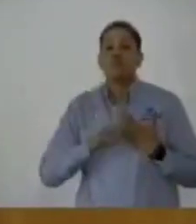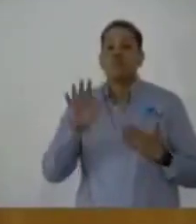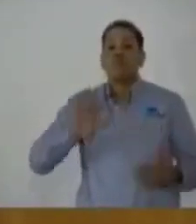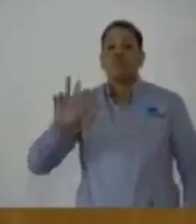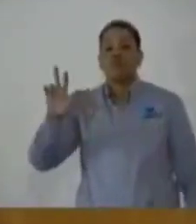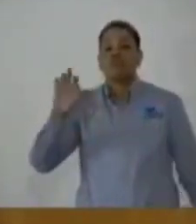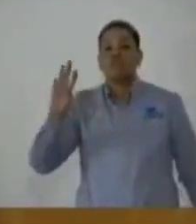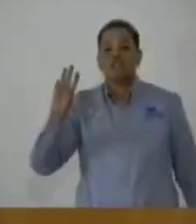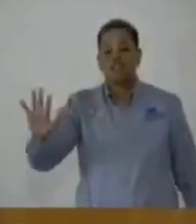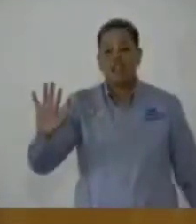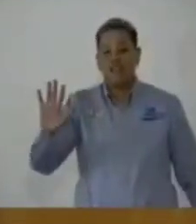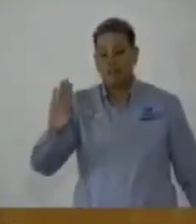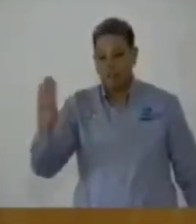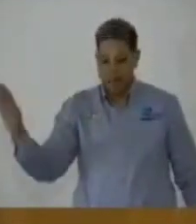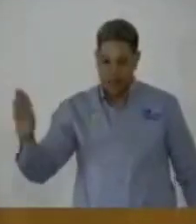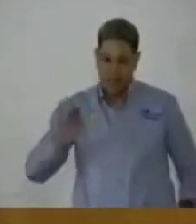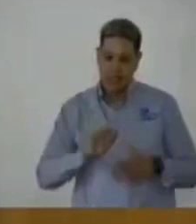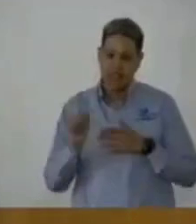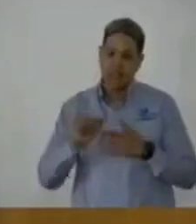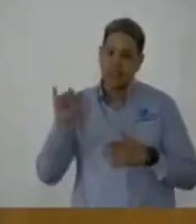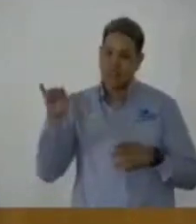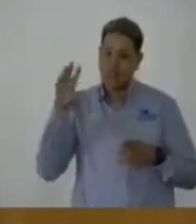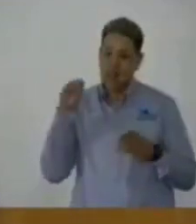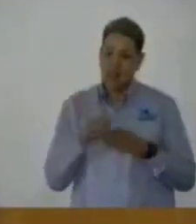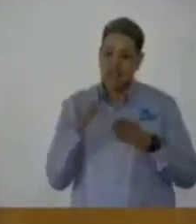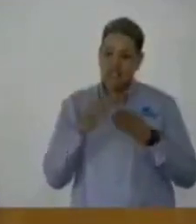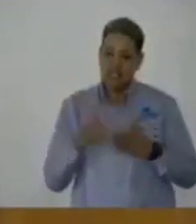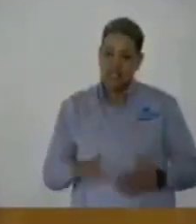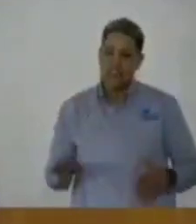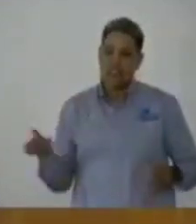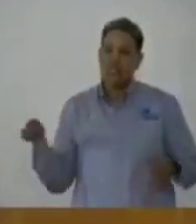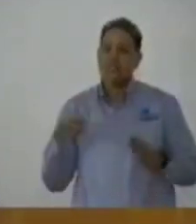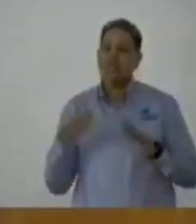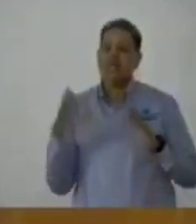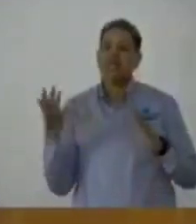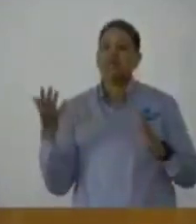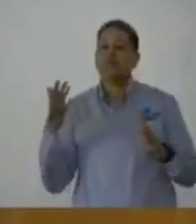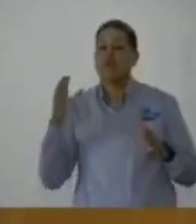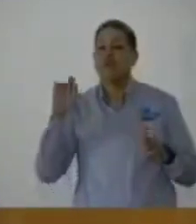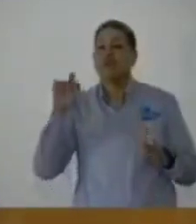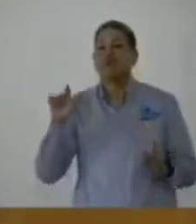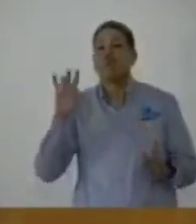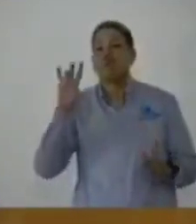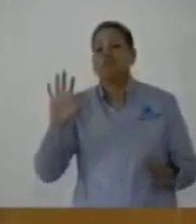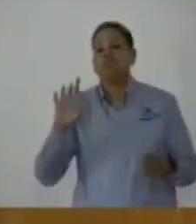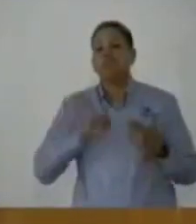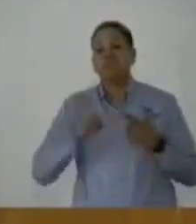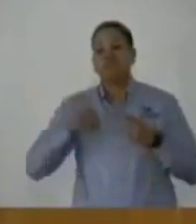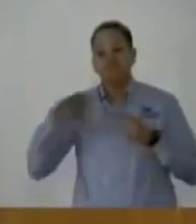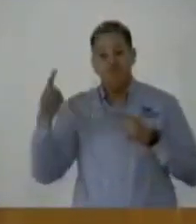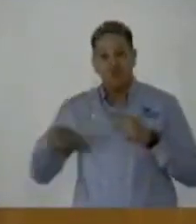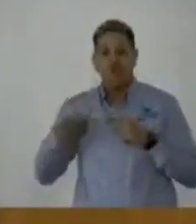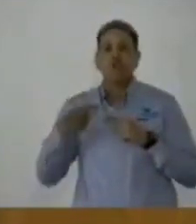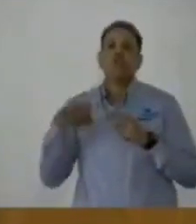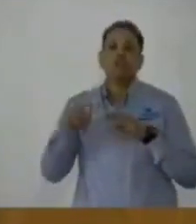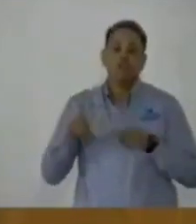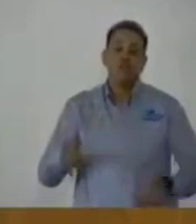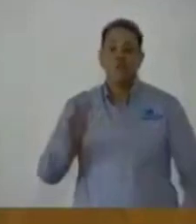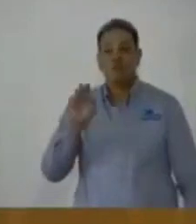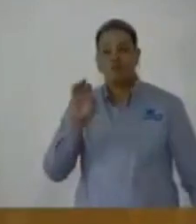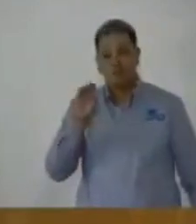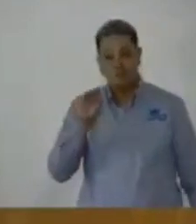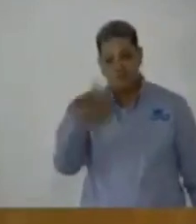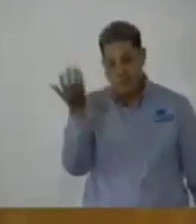another $365 billion, and that is divided into the capital, 75, and the recurring,